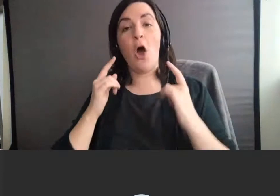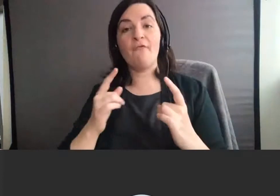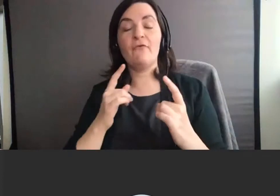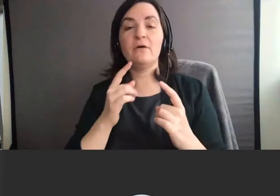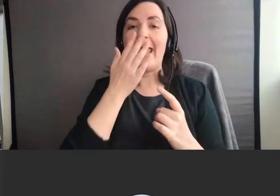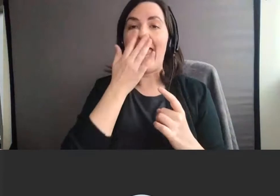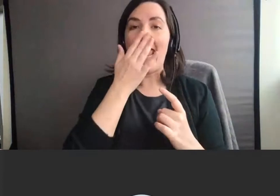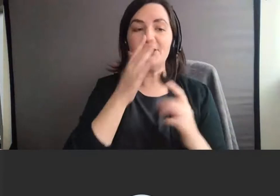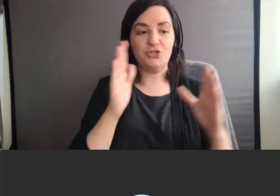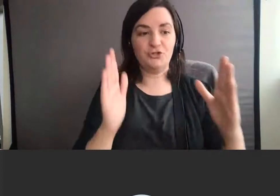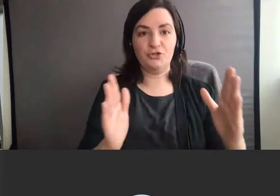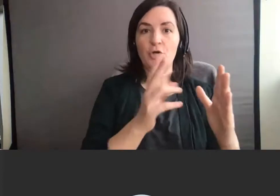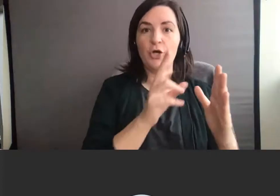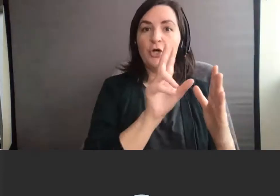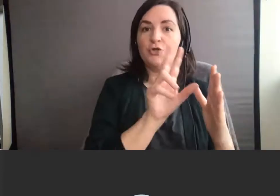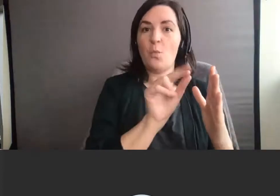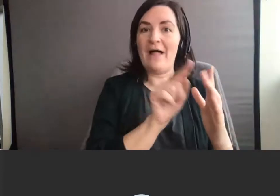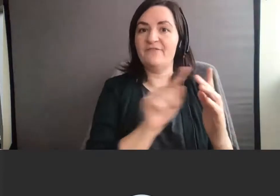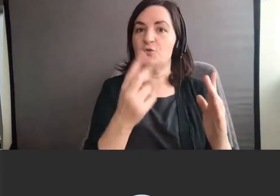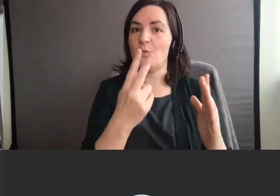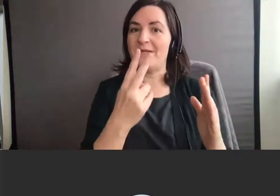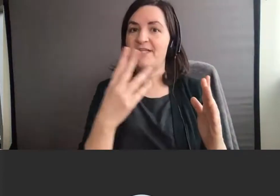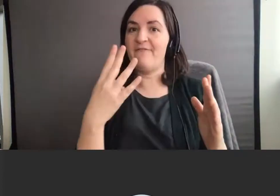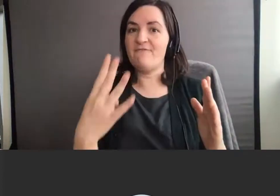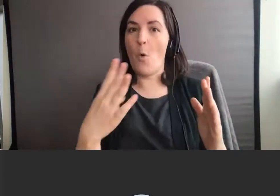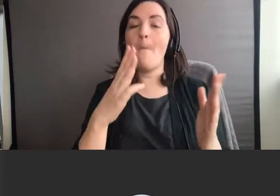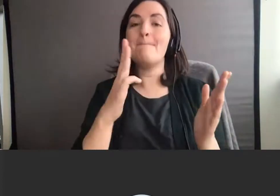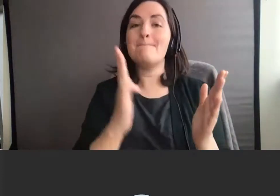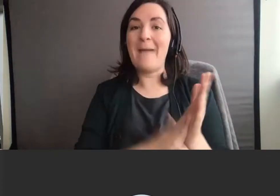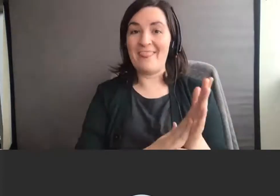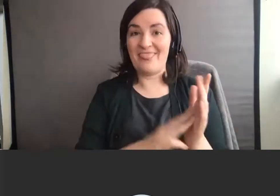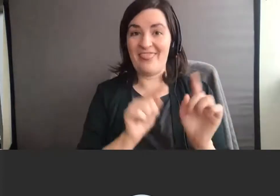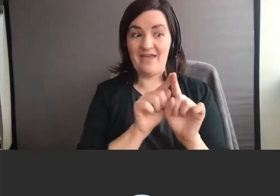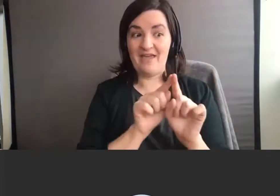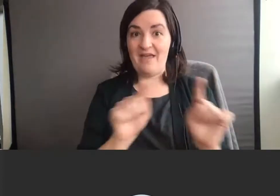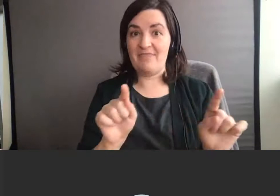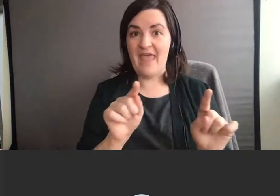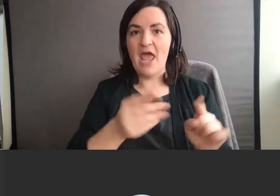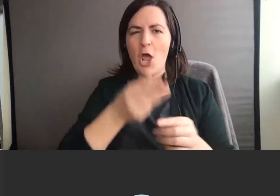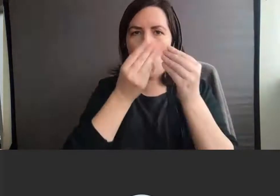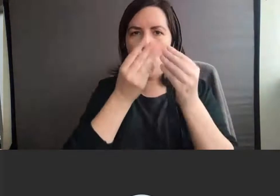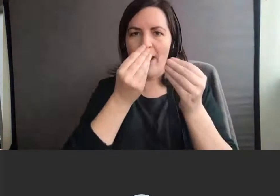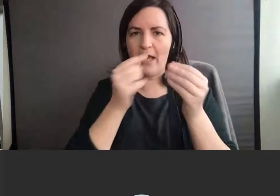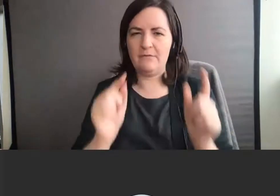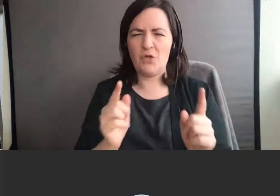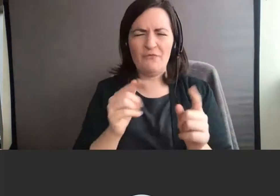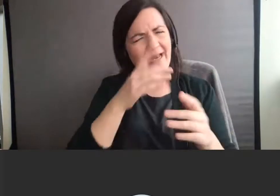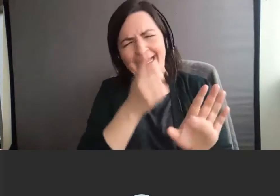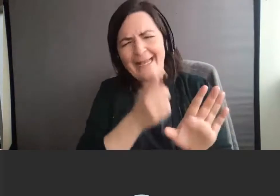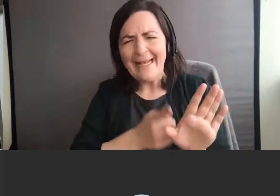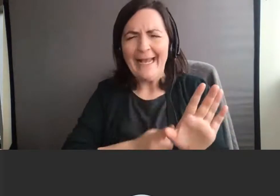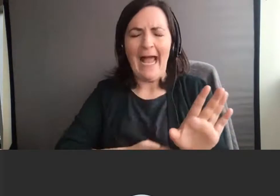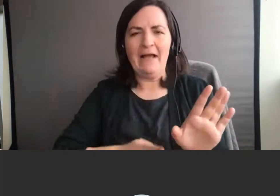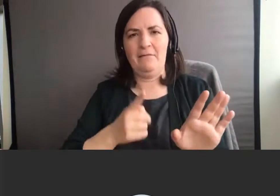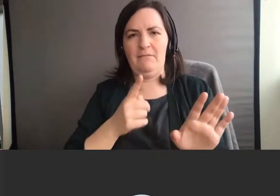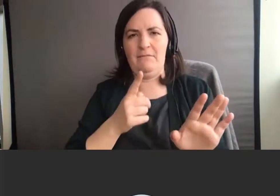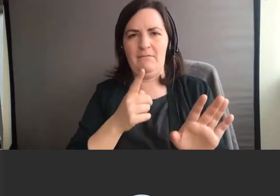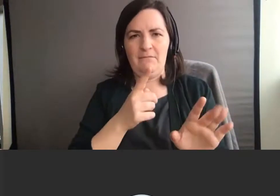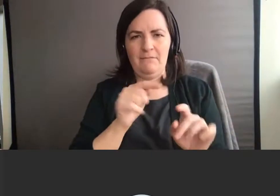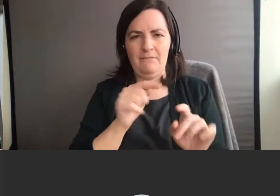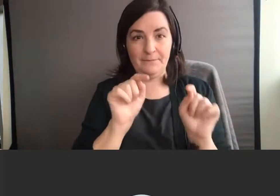12 to 24-month-old children learn. Okay, that's what you're, so in a